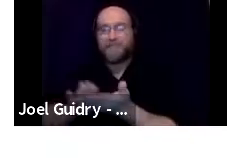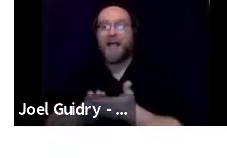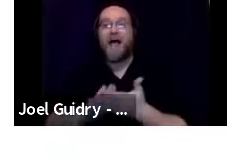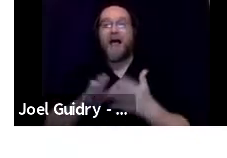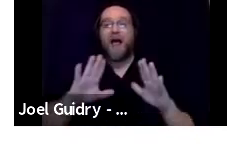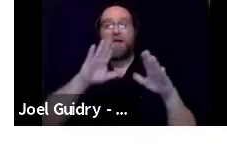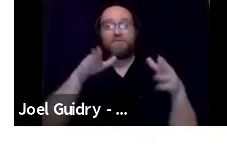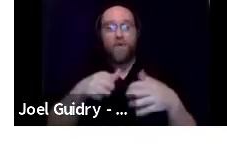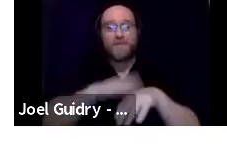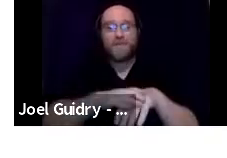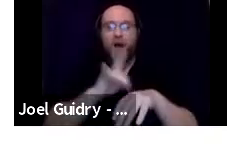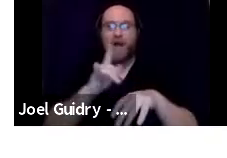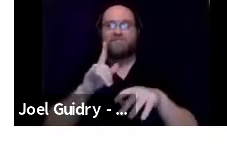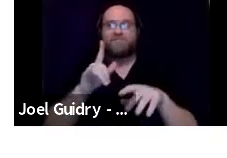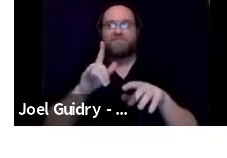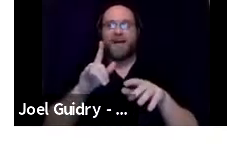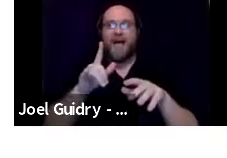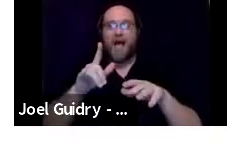surfaces.